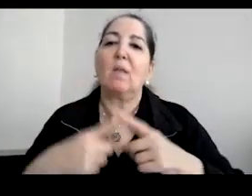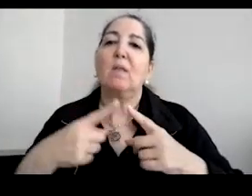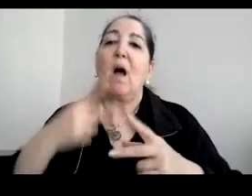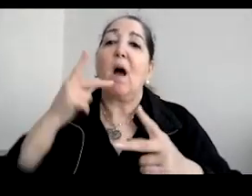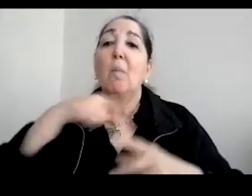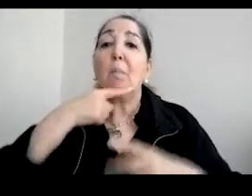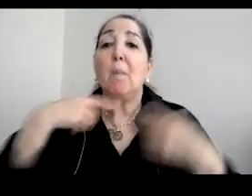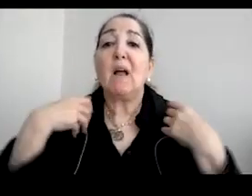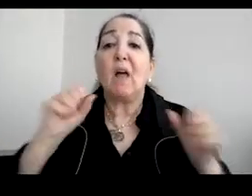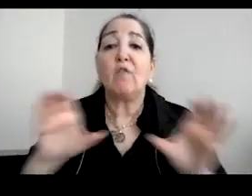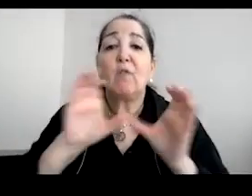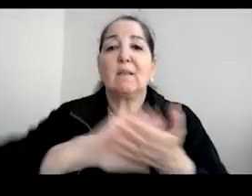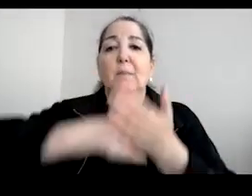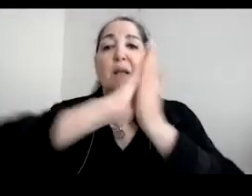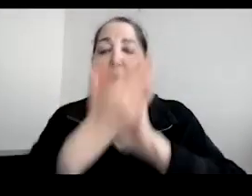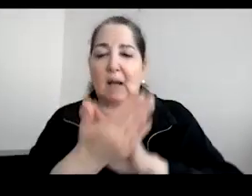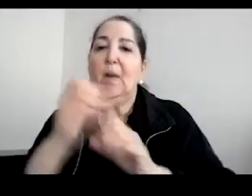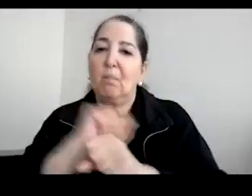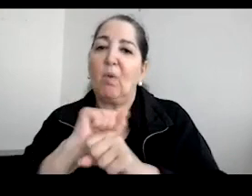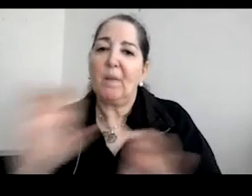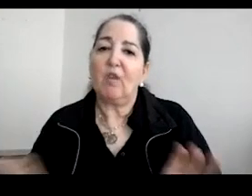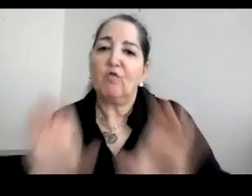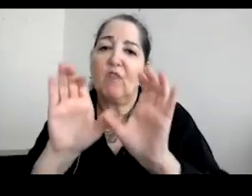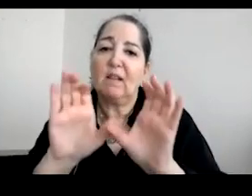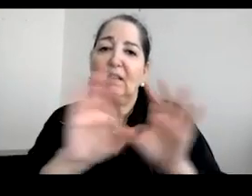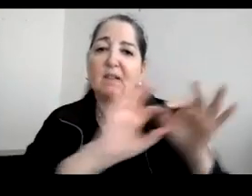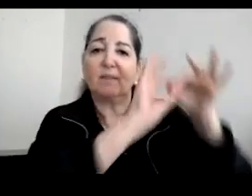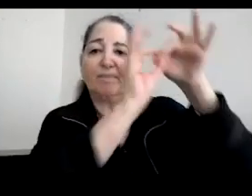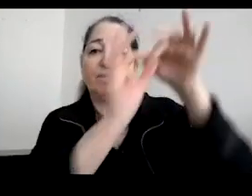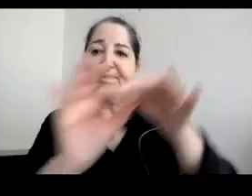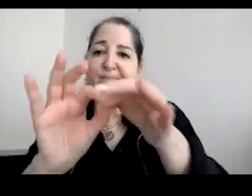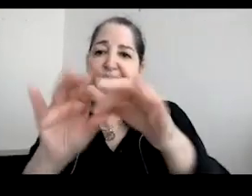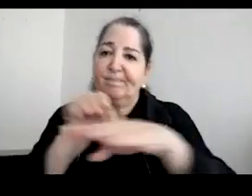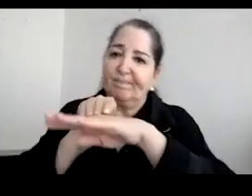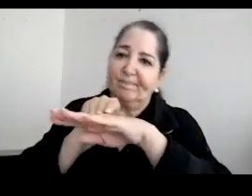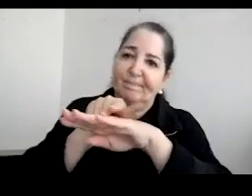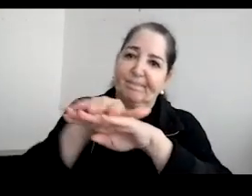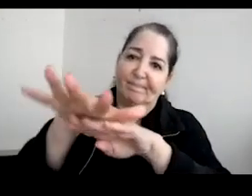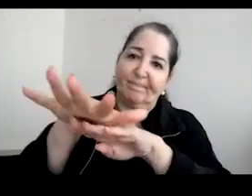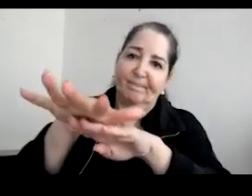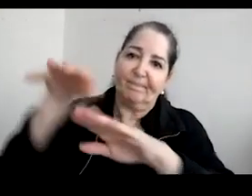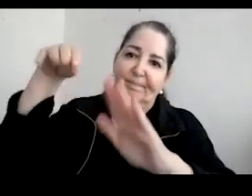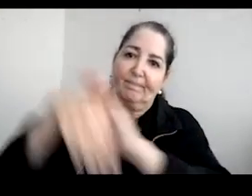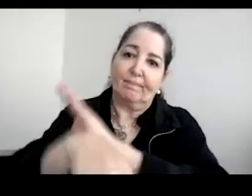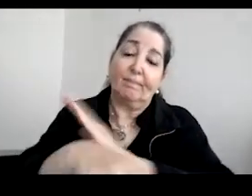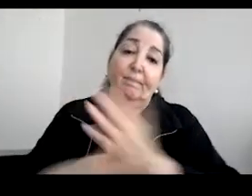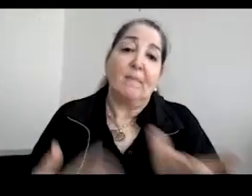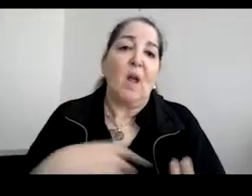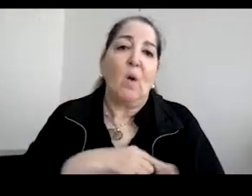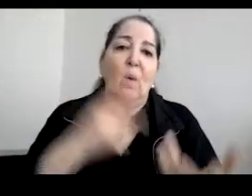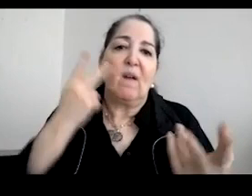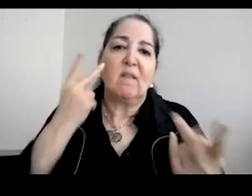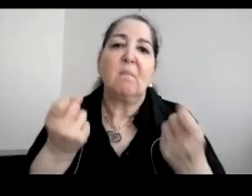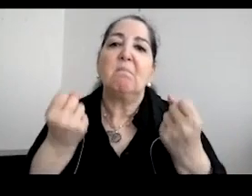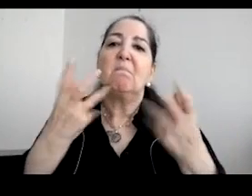translated into an employment crisis. And we've seen massive job losses. We've seen that those job losses are